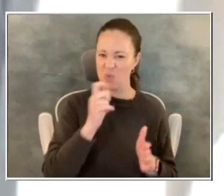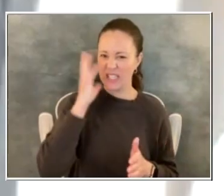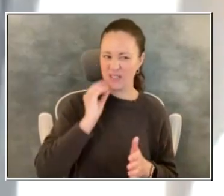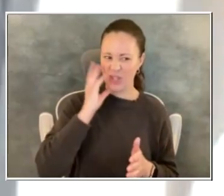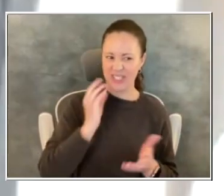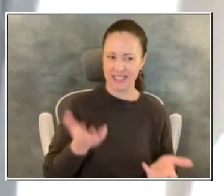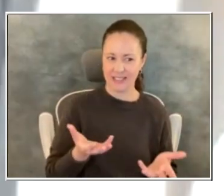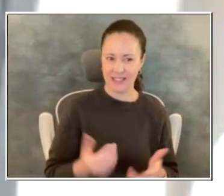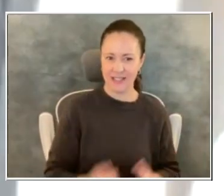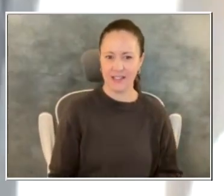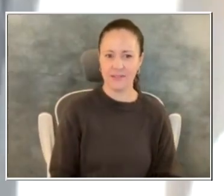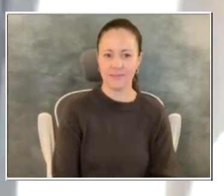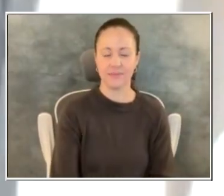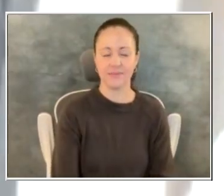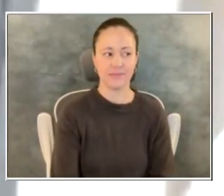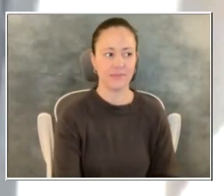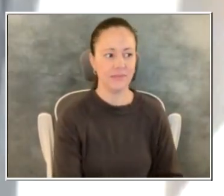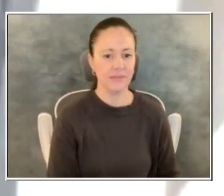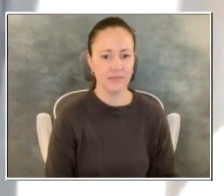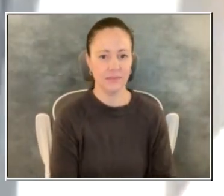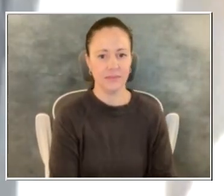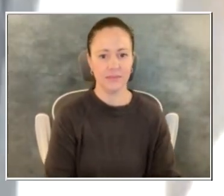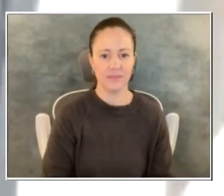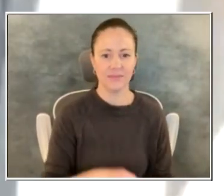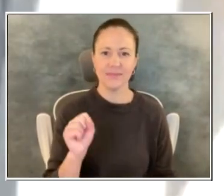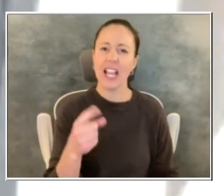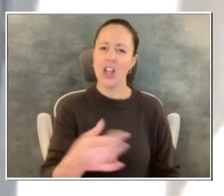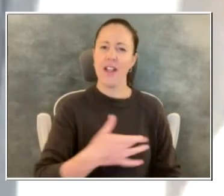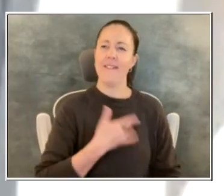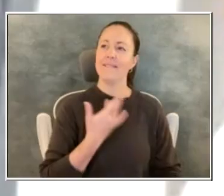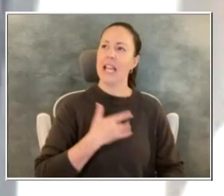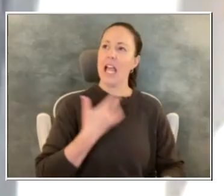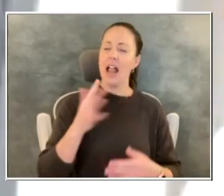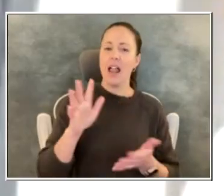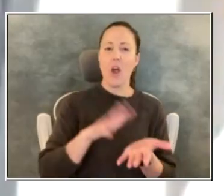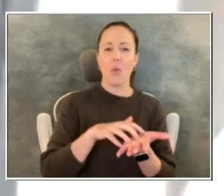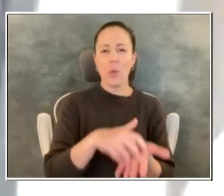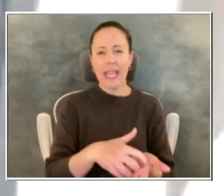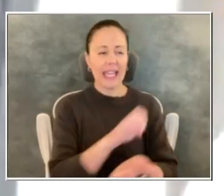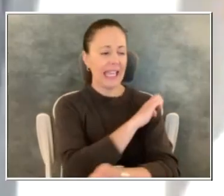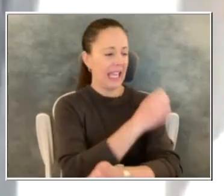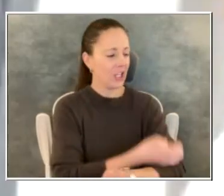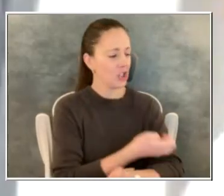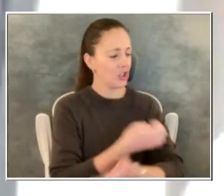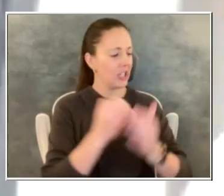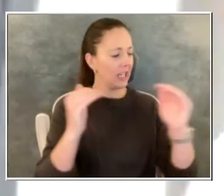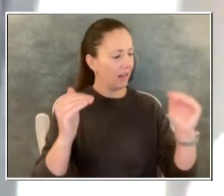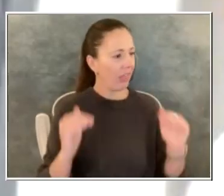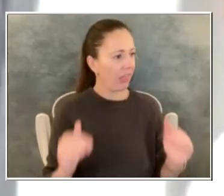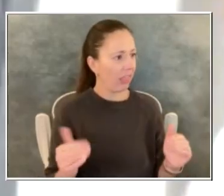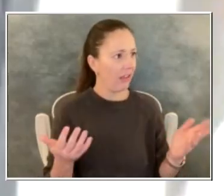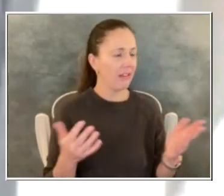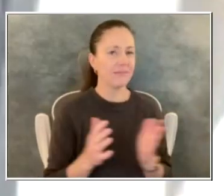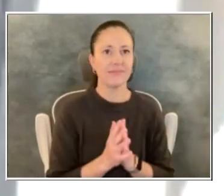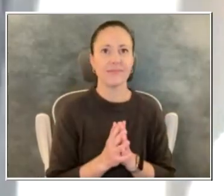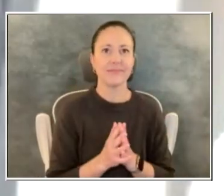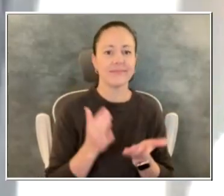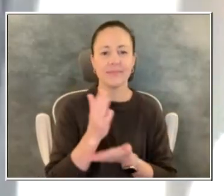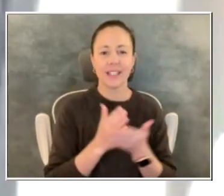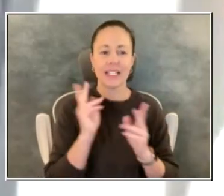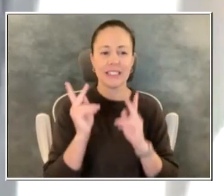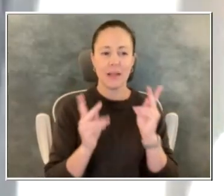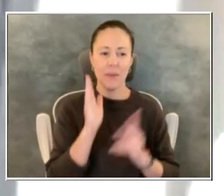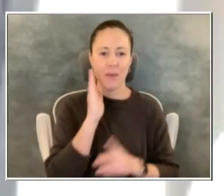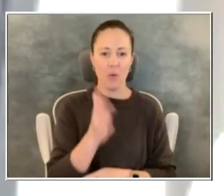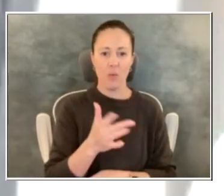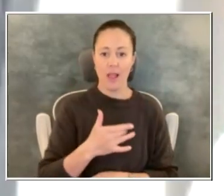So they do. A lot of times they'll feel kind of weak or just don't have very good energy. Some people more than others will actually tell that their